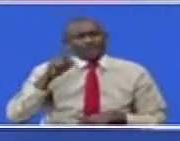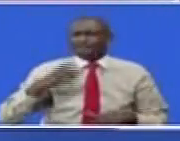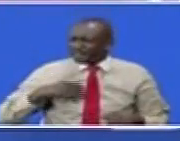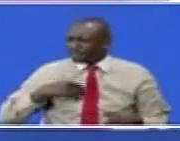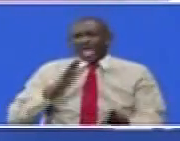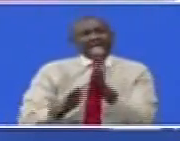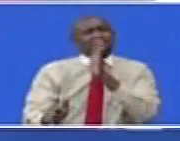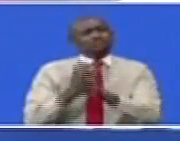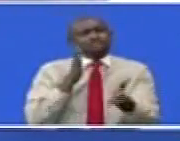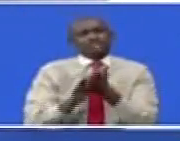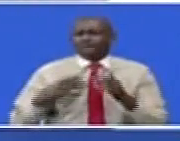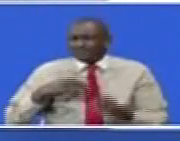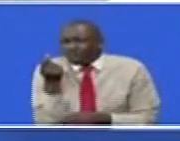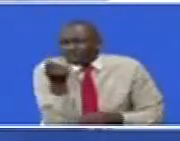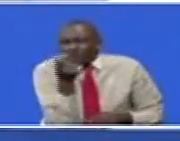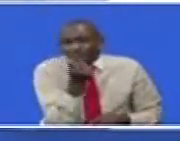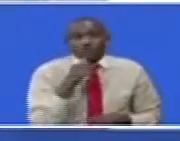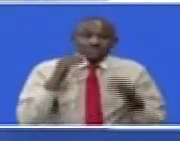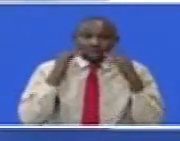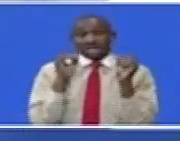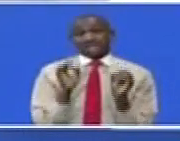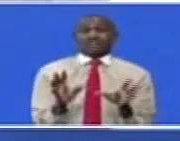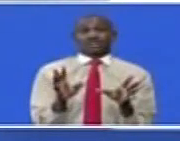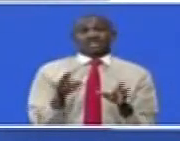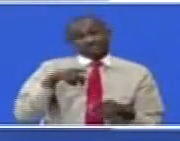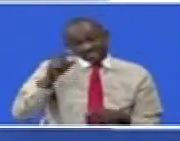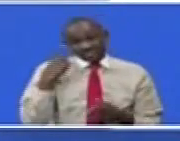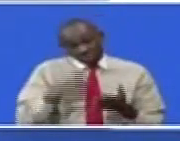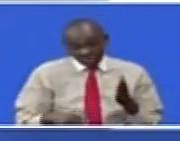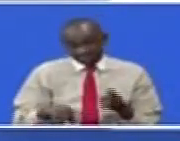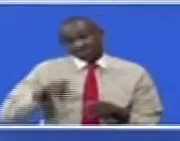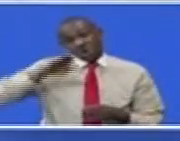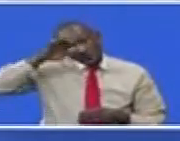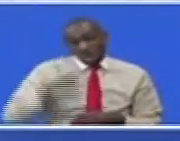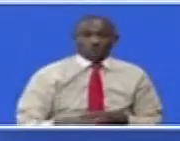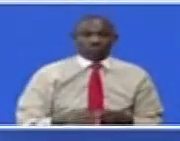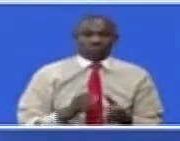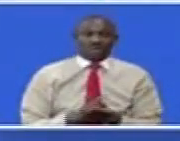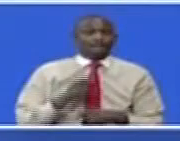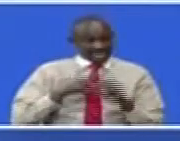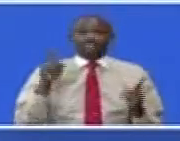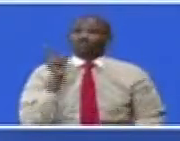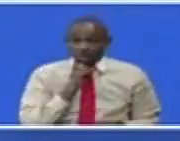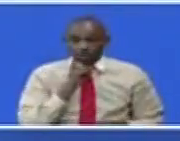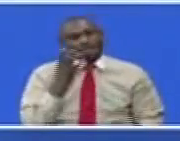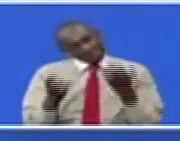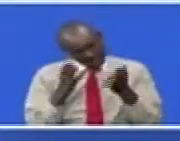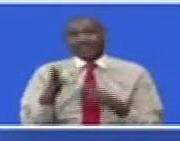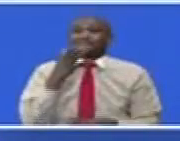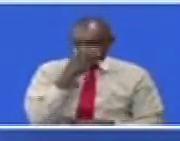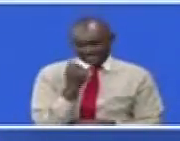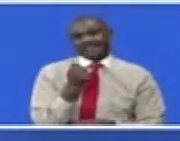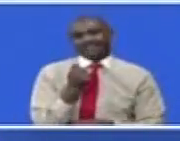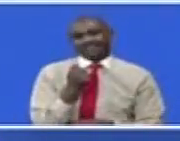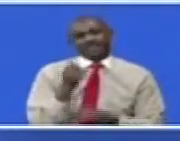holiday, and therefore not much to smile about for Wahome as sales remain low. But tomorrow could yield better